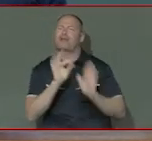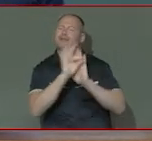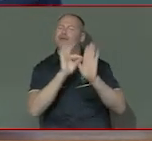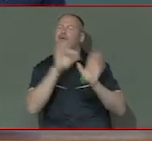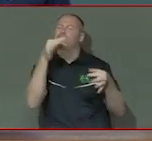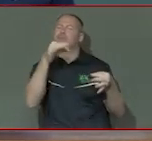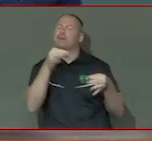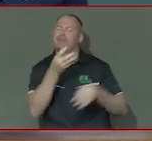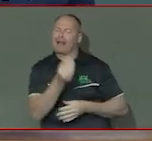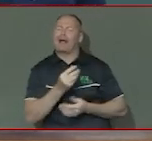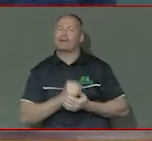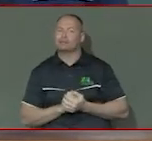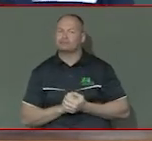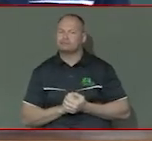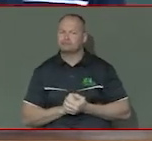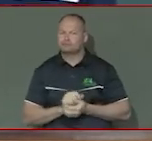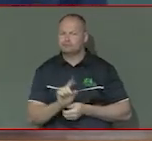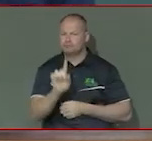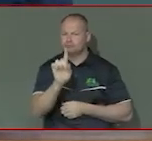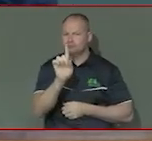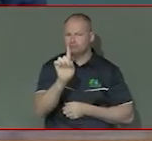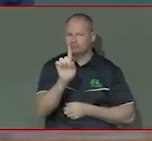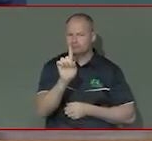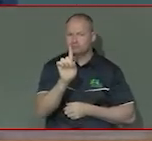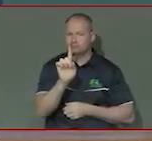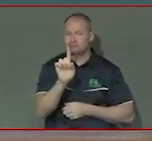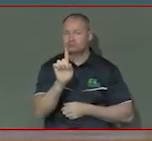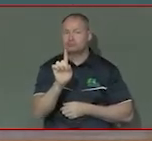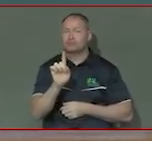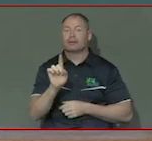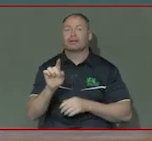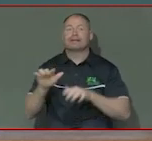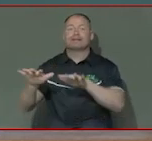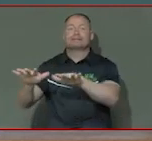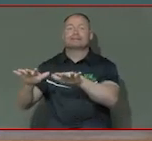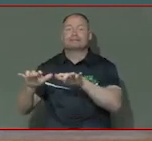What is the difference between this formula sheet and the one that you get in the exam?